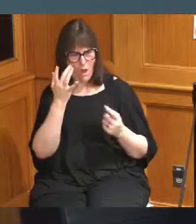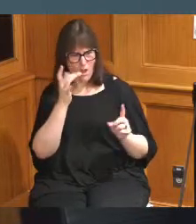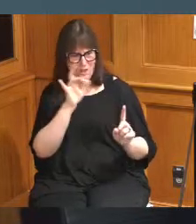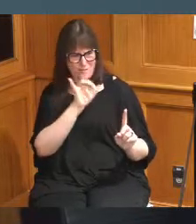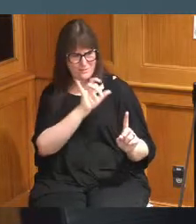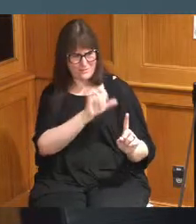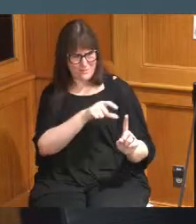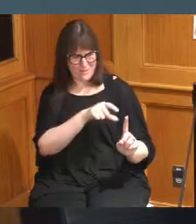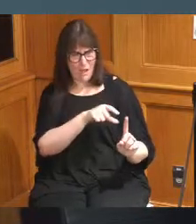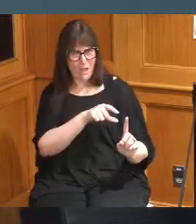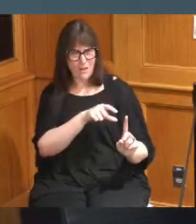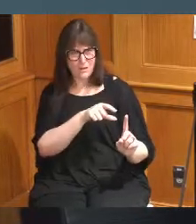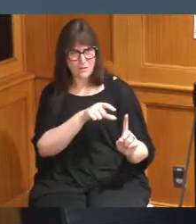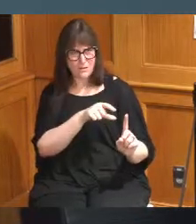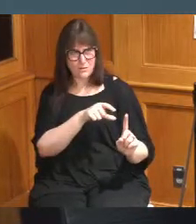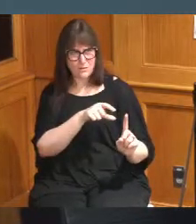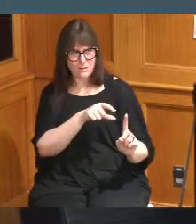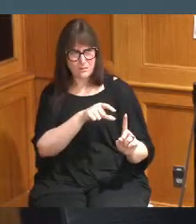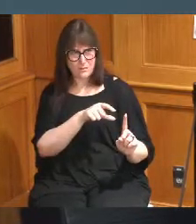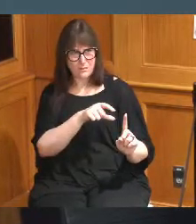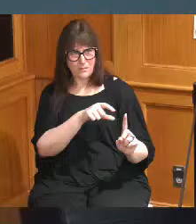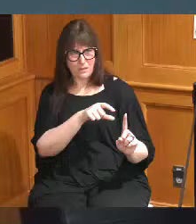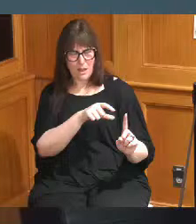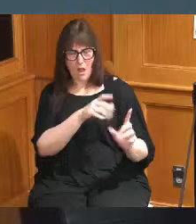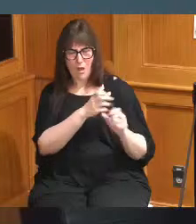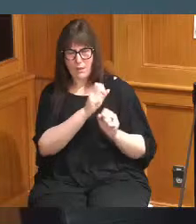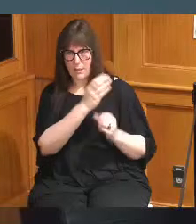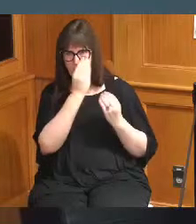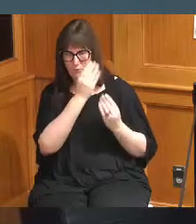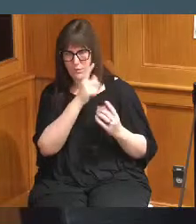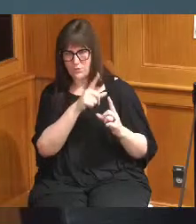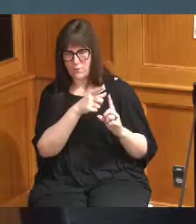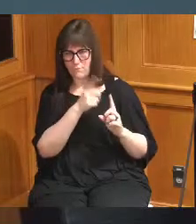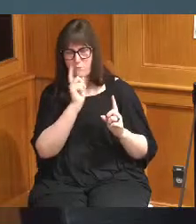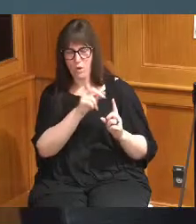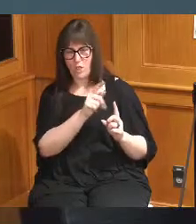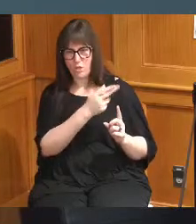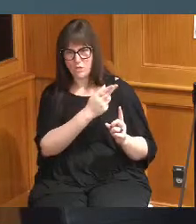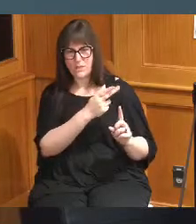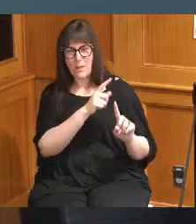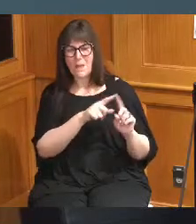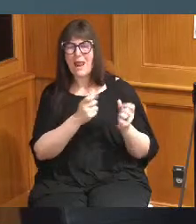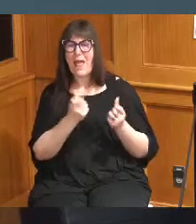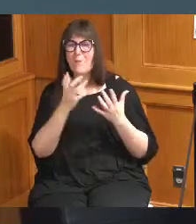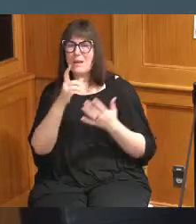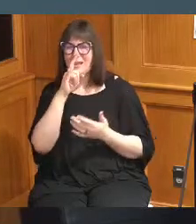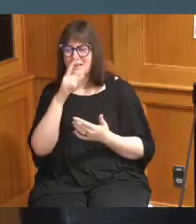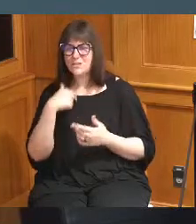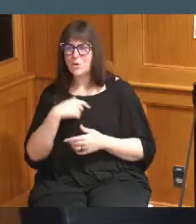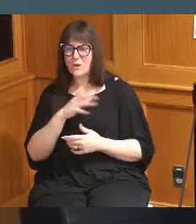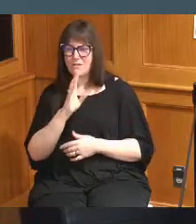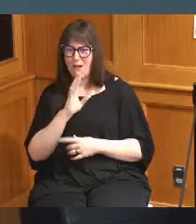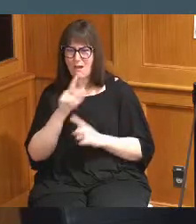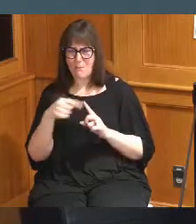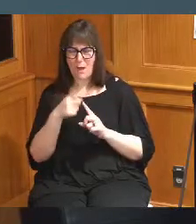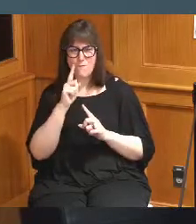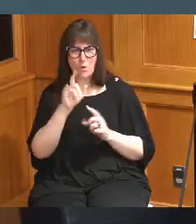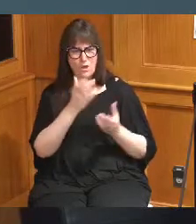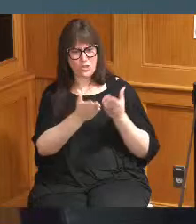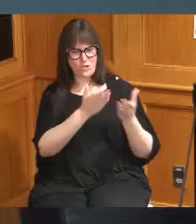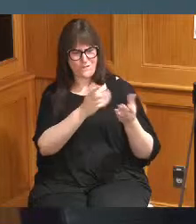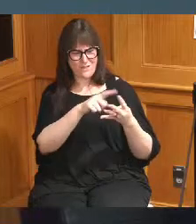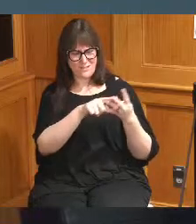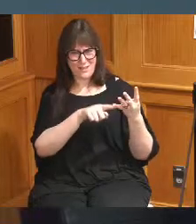I'll get the information. I'll just bring it up now, but I'll get the information for Thursday. I wanted to know how many children we're talking about for these 4 different services. I was